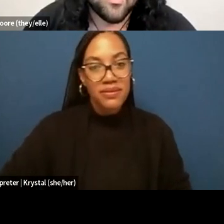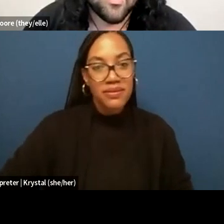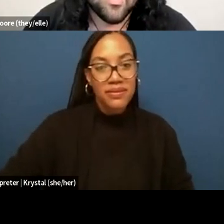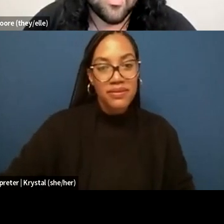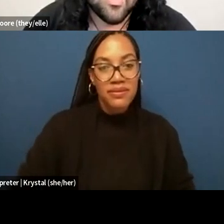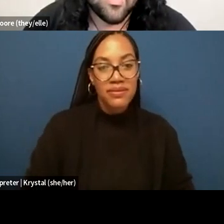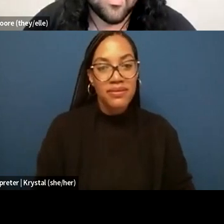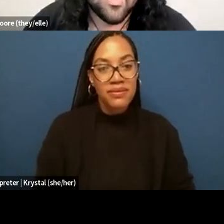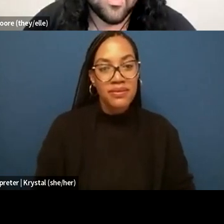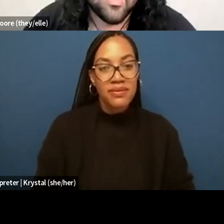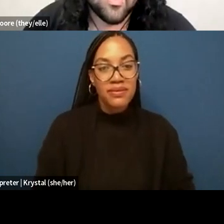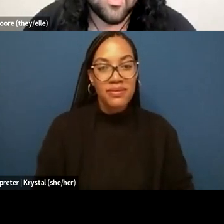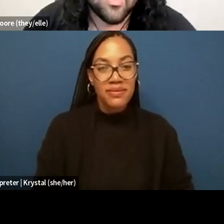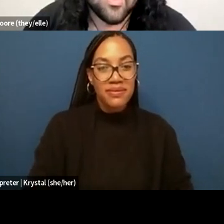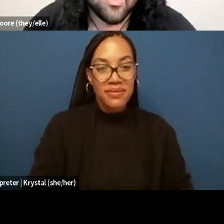So